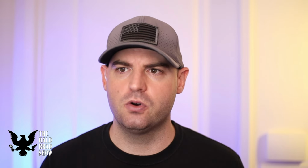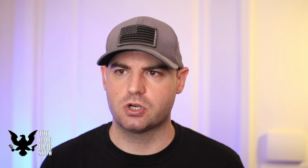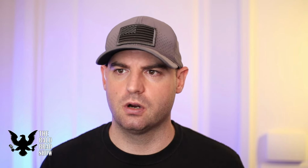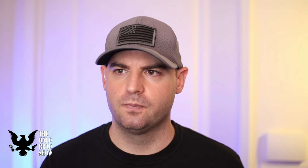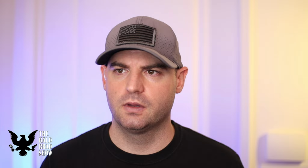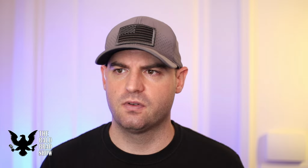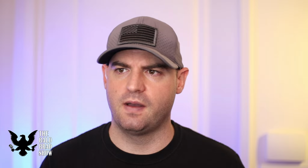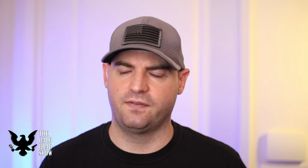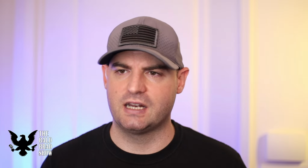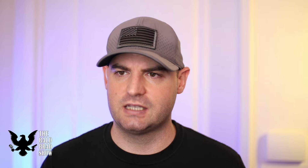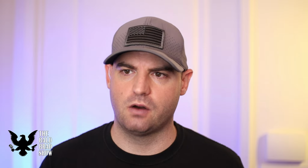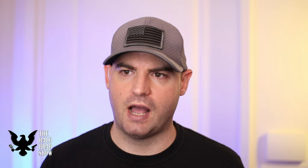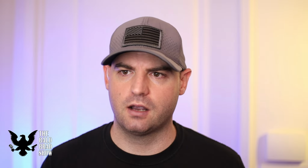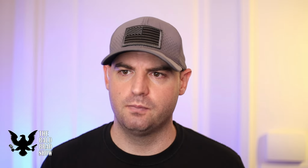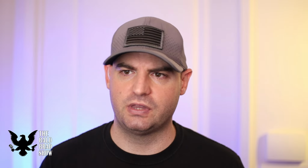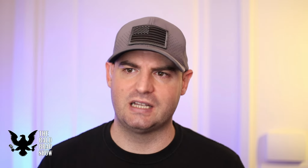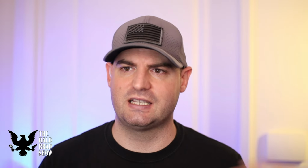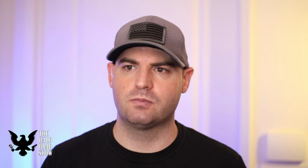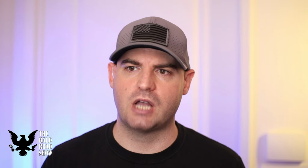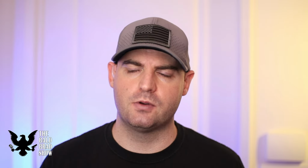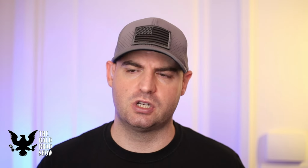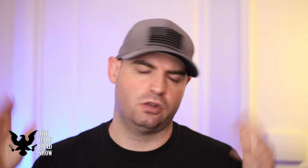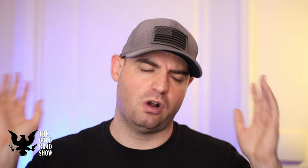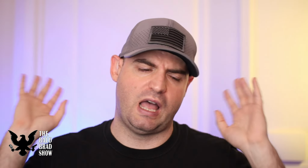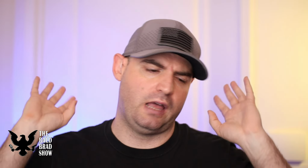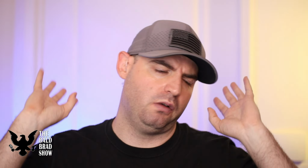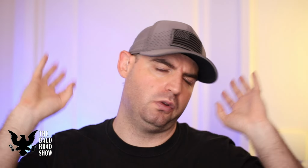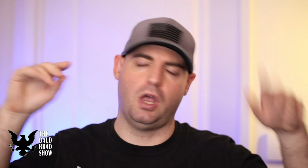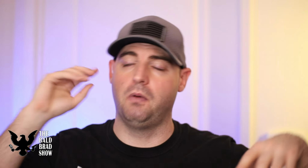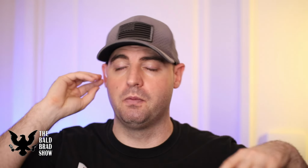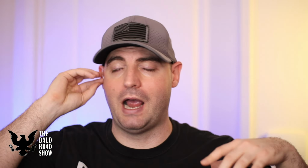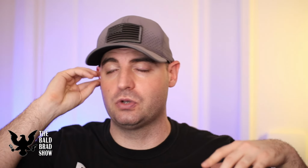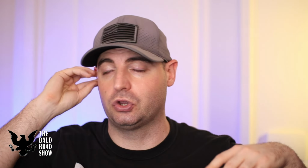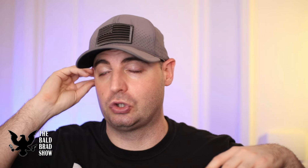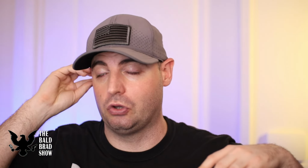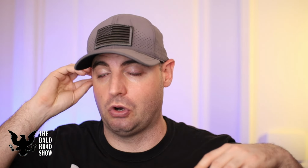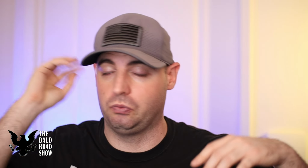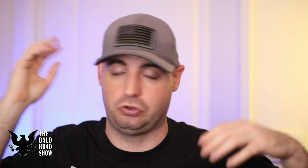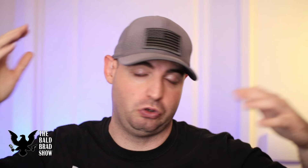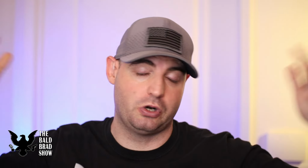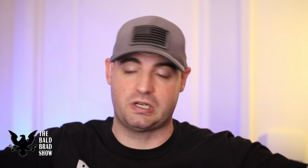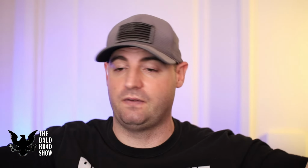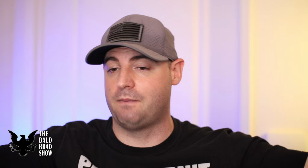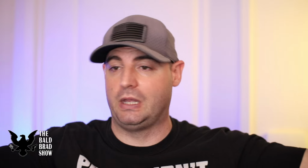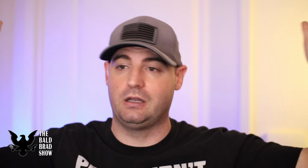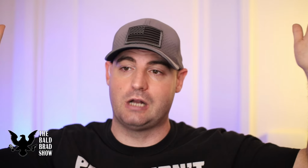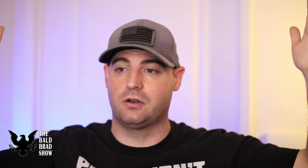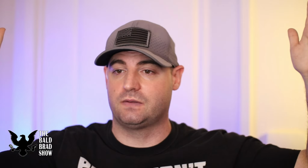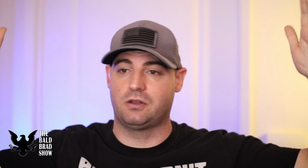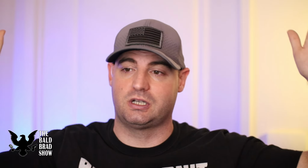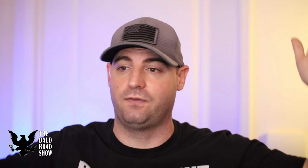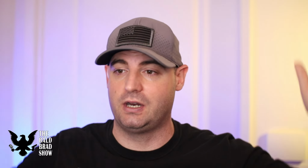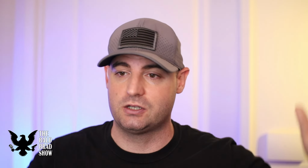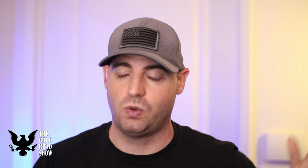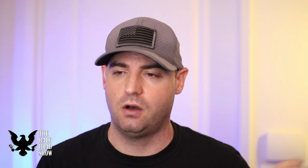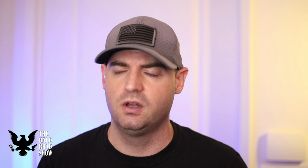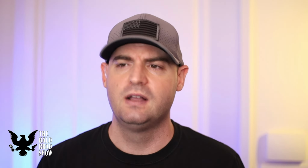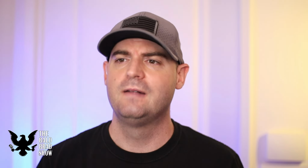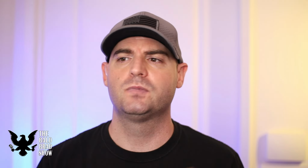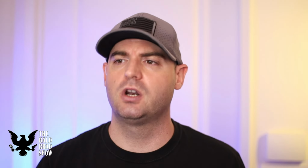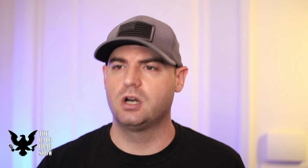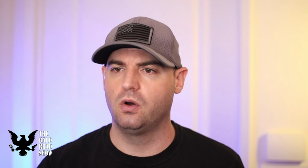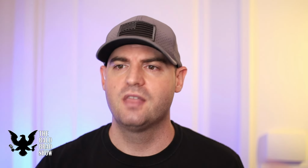and exposure from Afghanistan and Iraq, but then at the same time, you're just going to throw, throw $275 billion of other stuff in it as